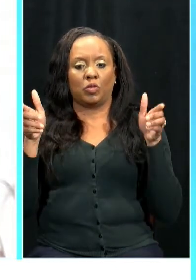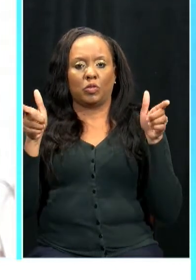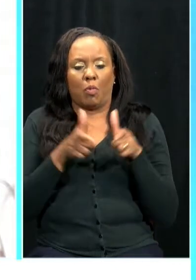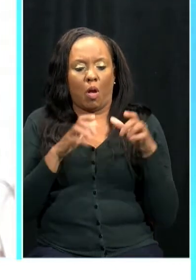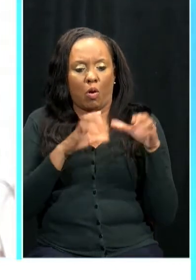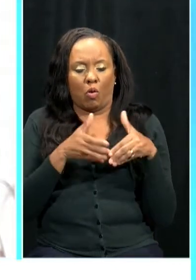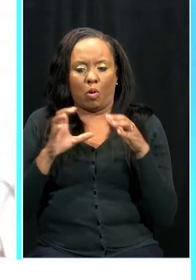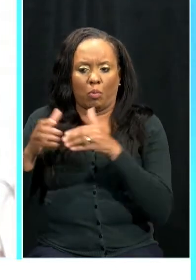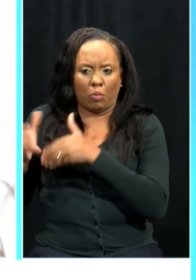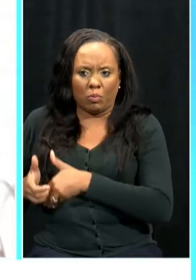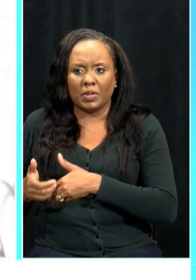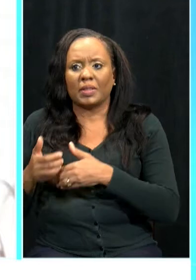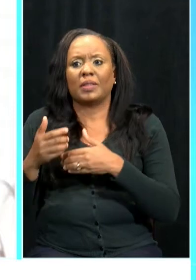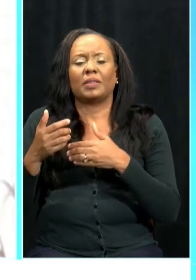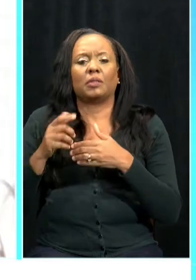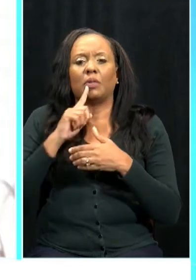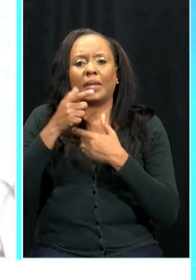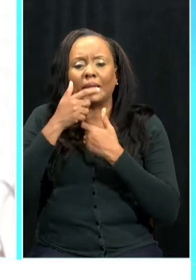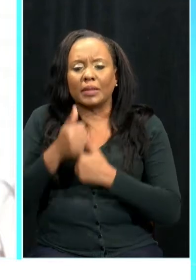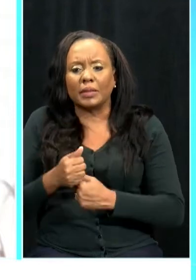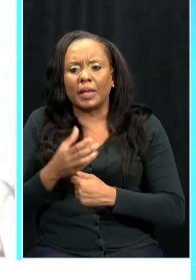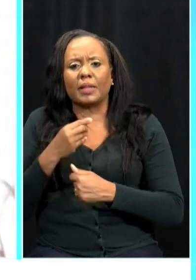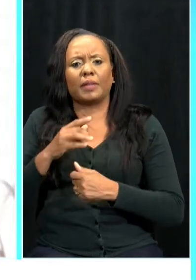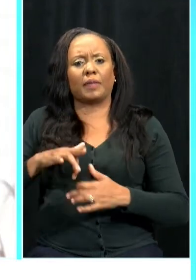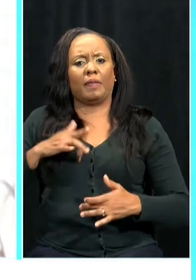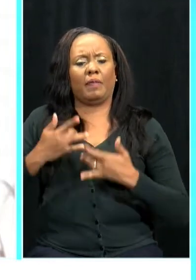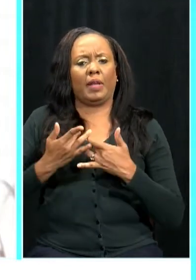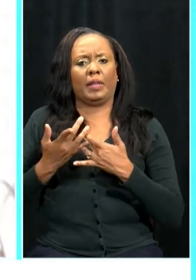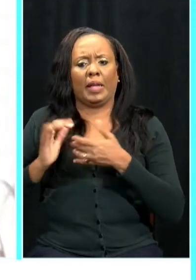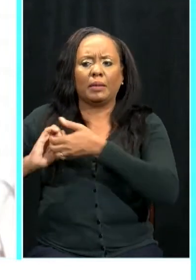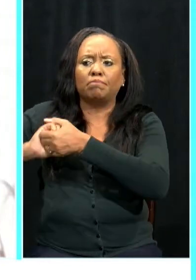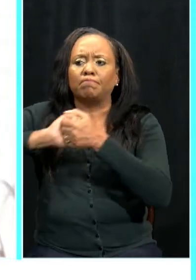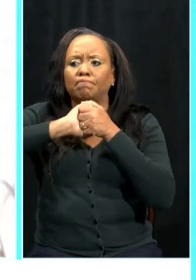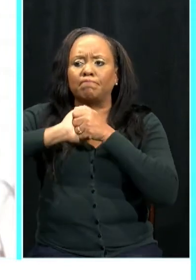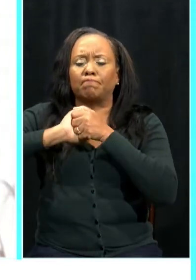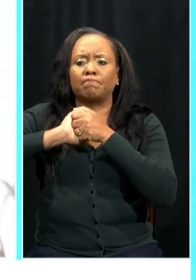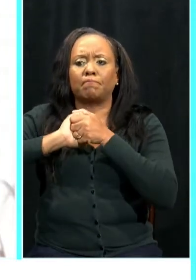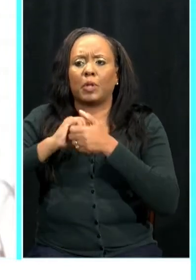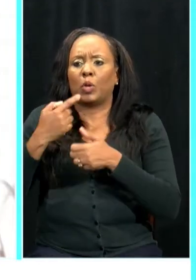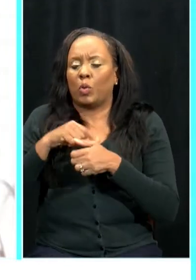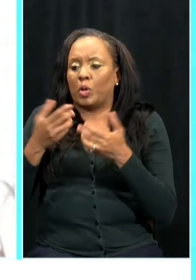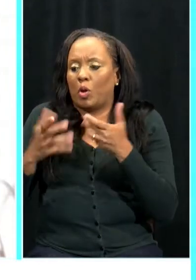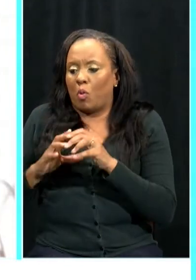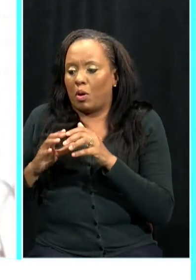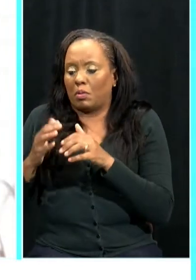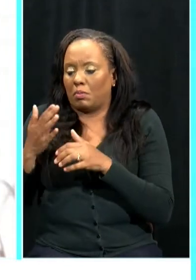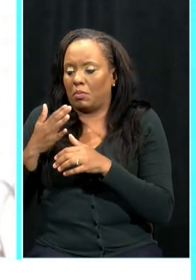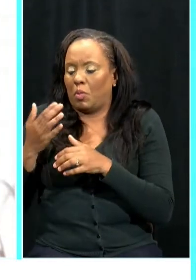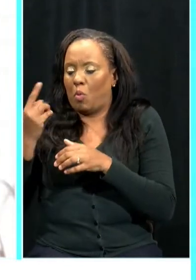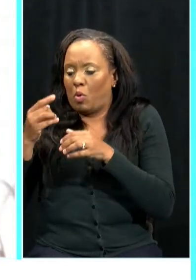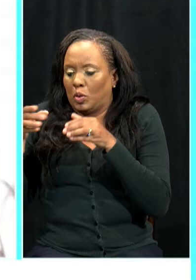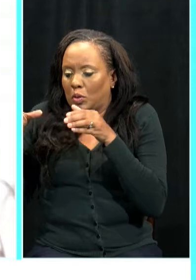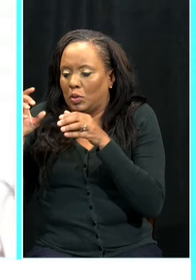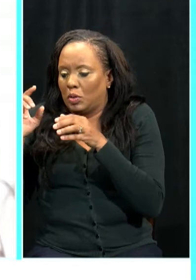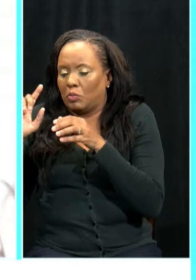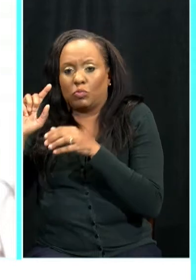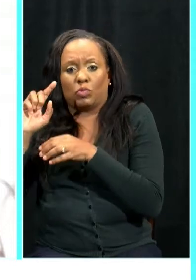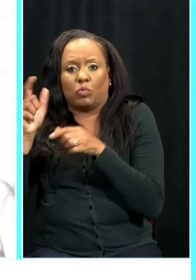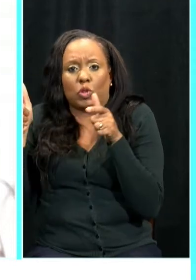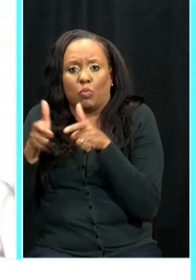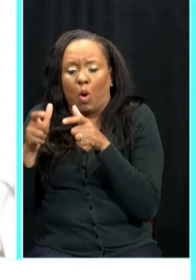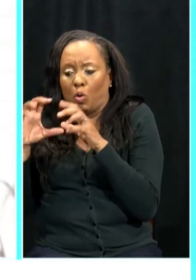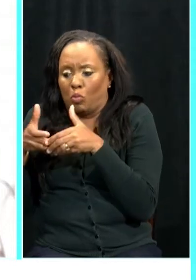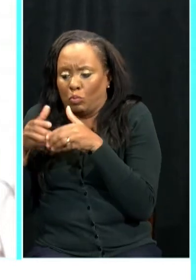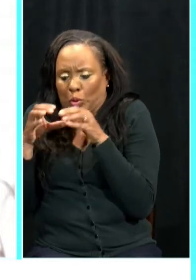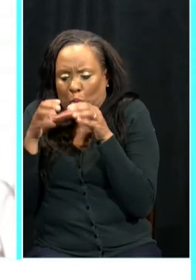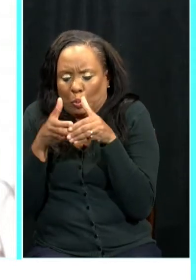areas, so there is synergy, and we wouldn't want to split that among more parties than we have to, when we can